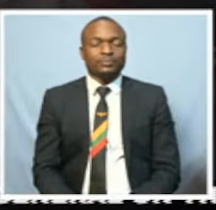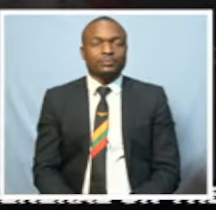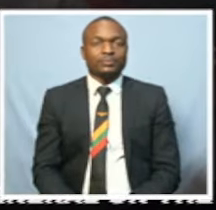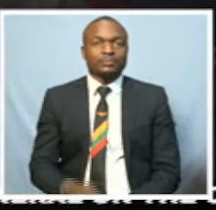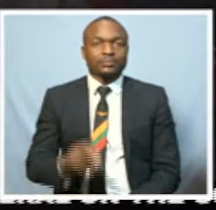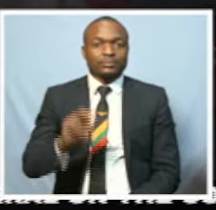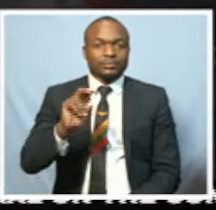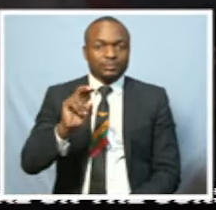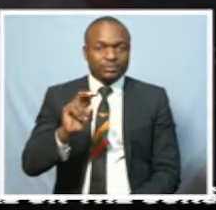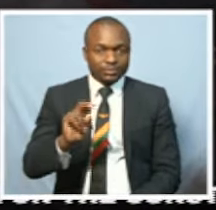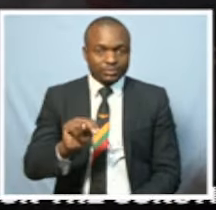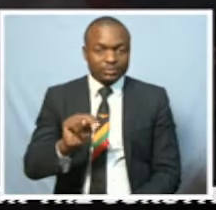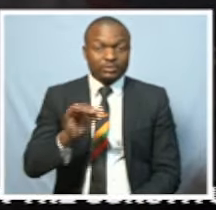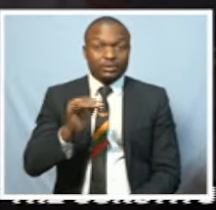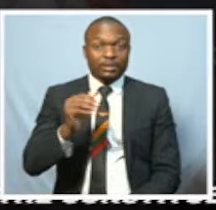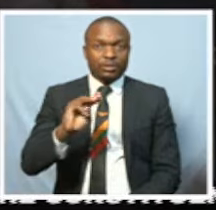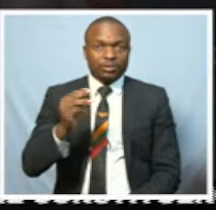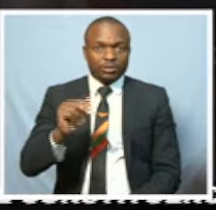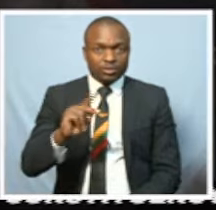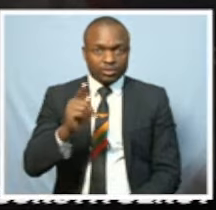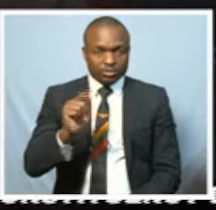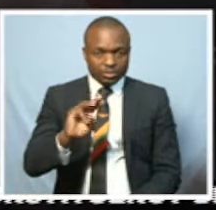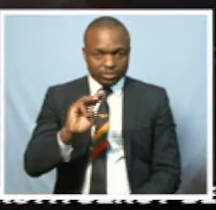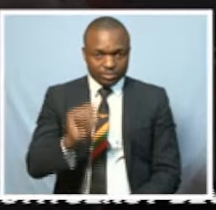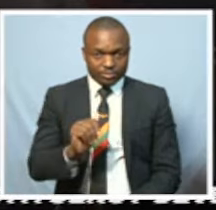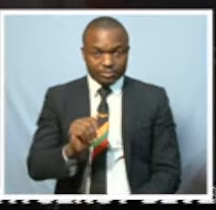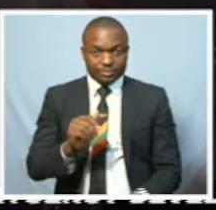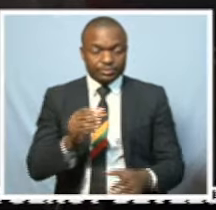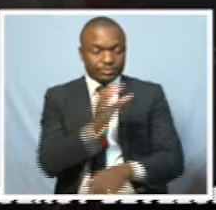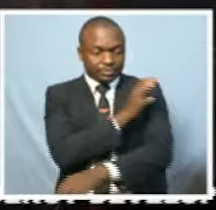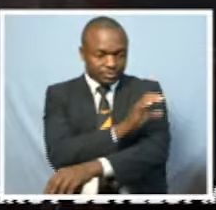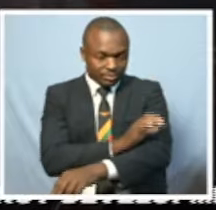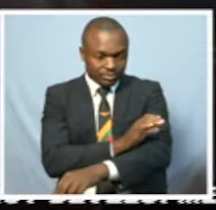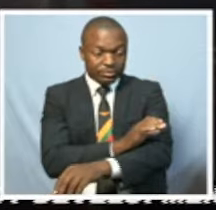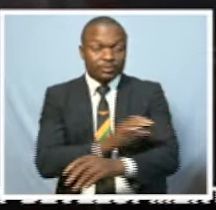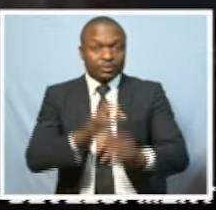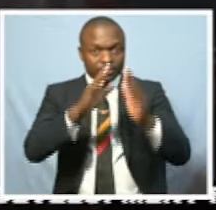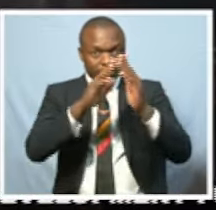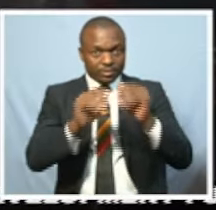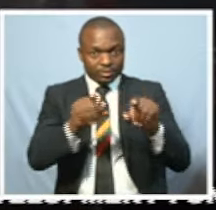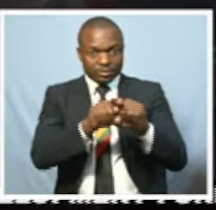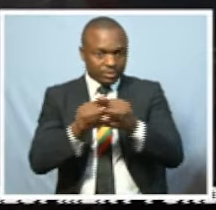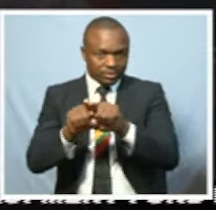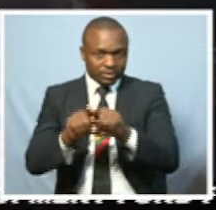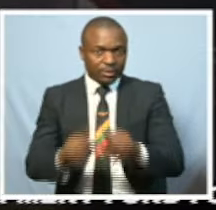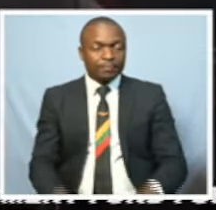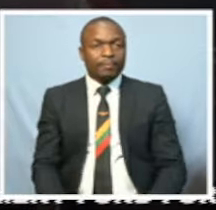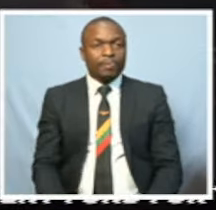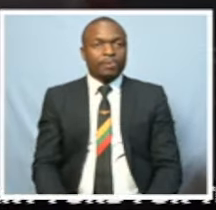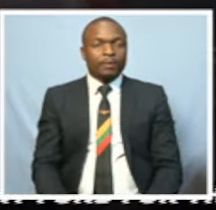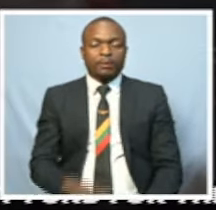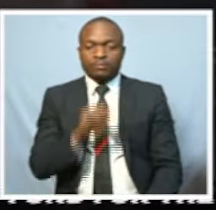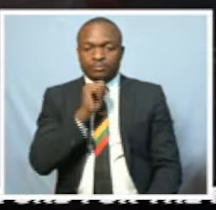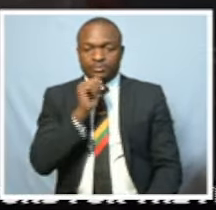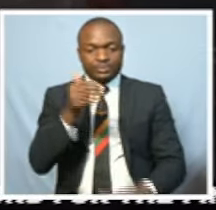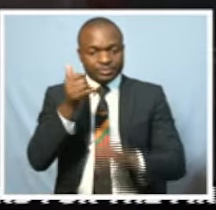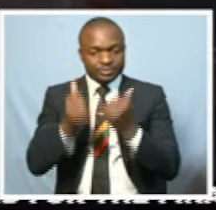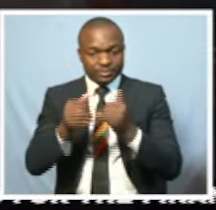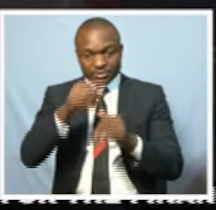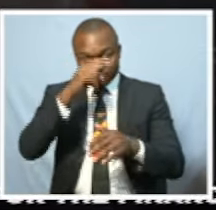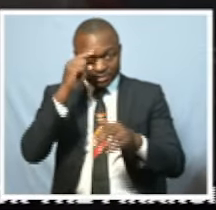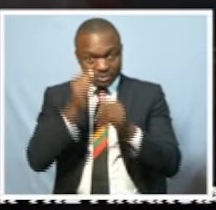Nyankoma Primary Health Center, it's also a house. It was not complete